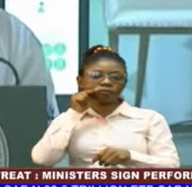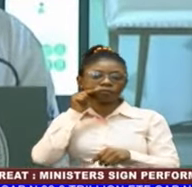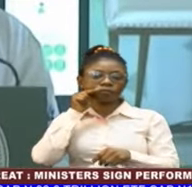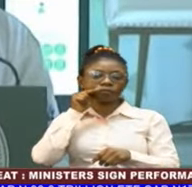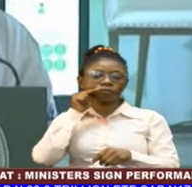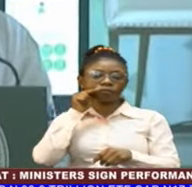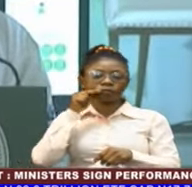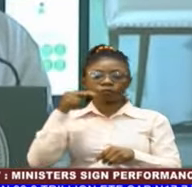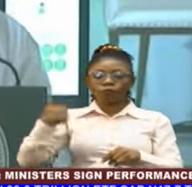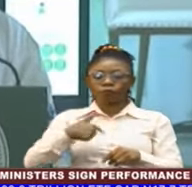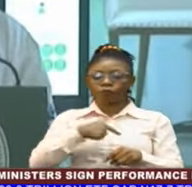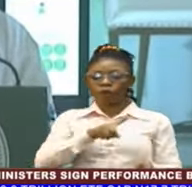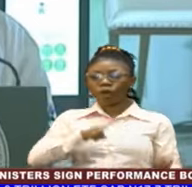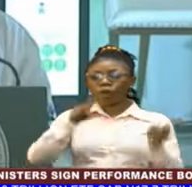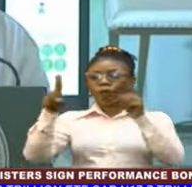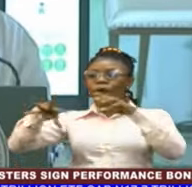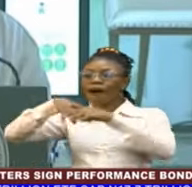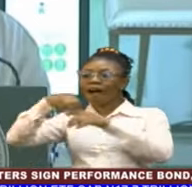let's go out there,